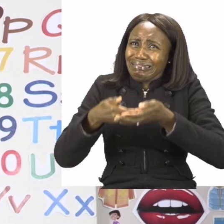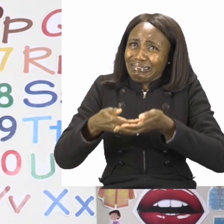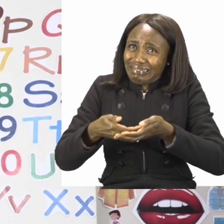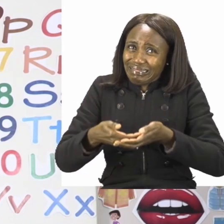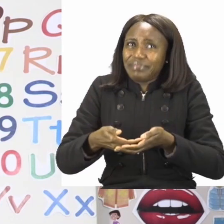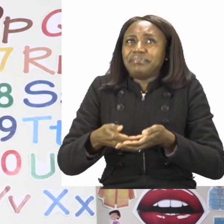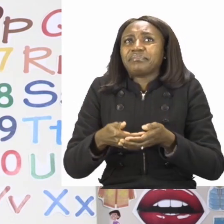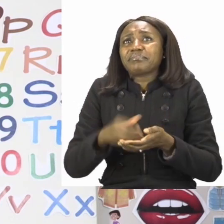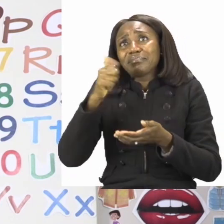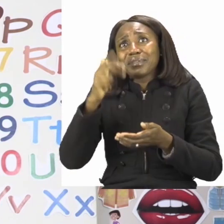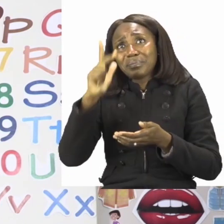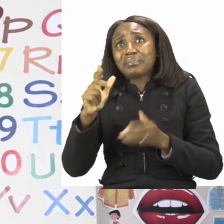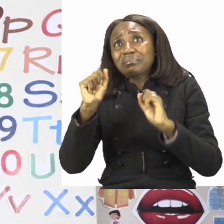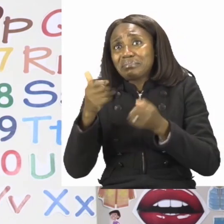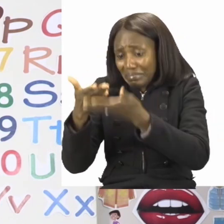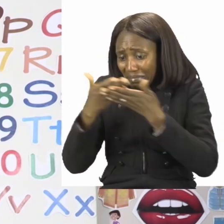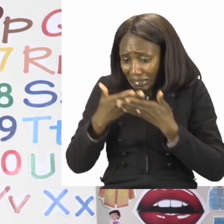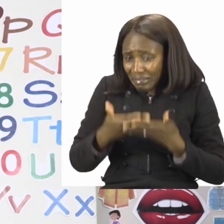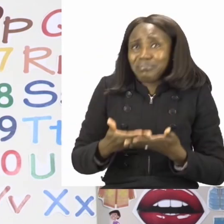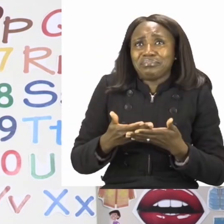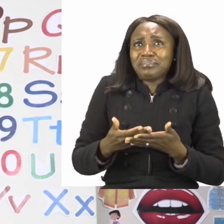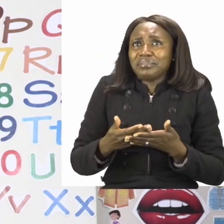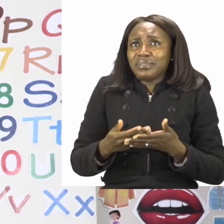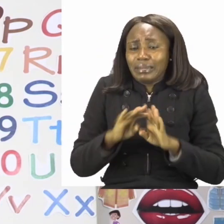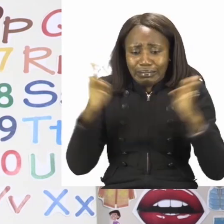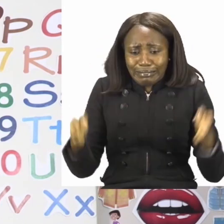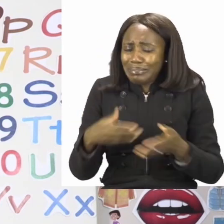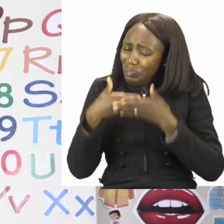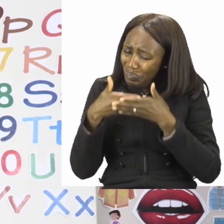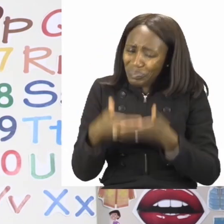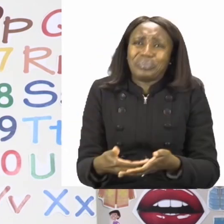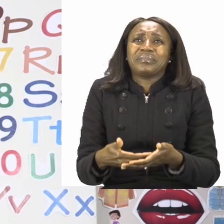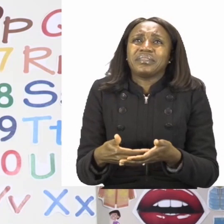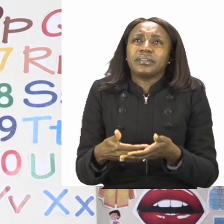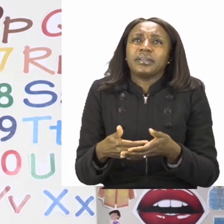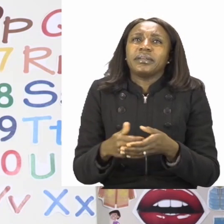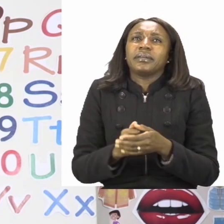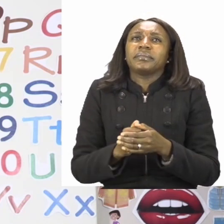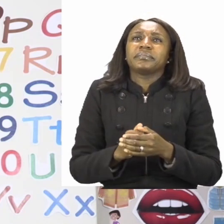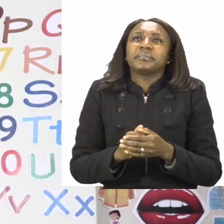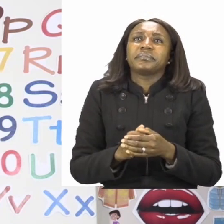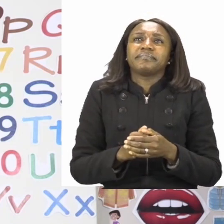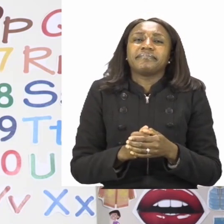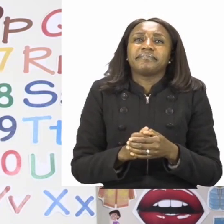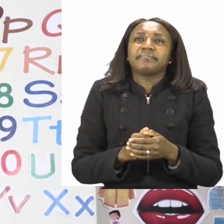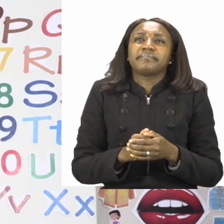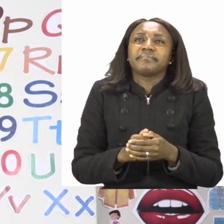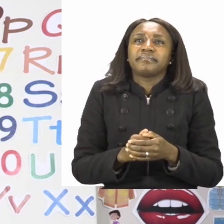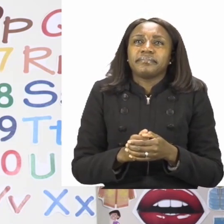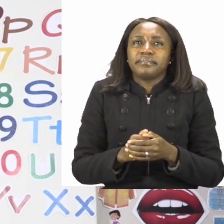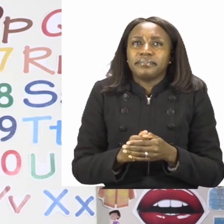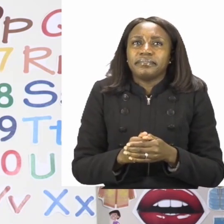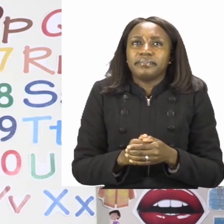another person to help me lift up the table. And even if we lift it up, I'm sure we